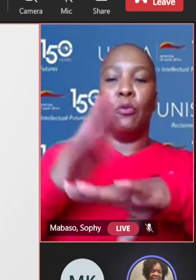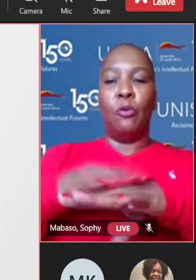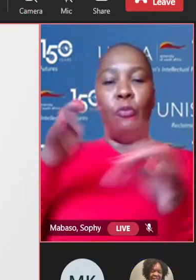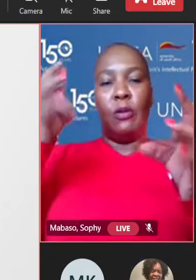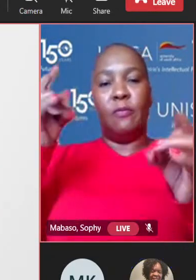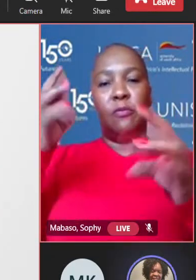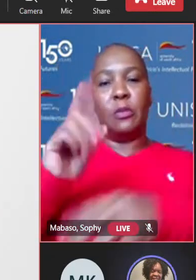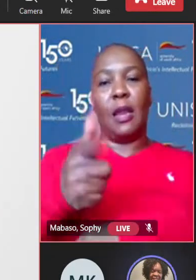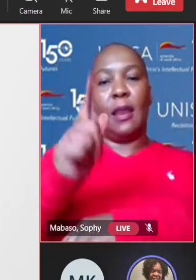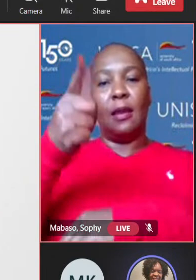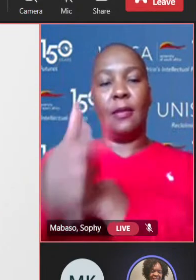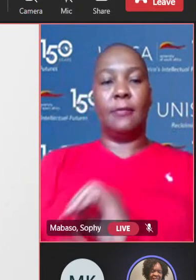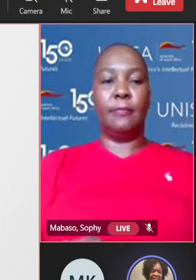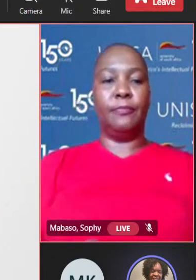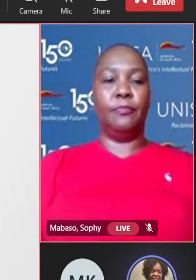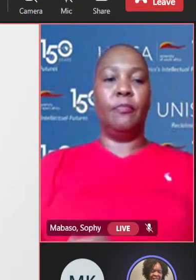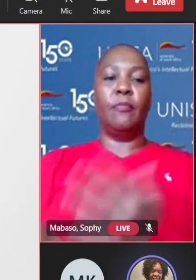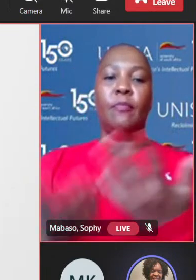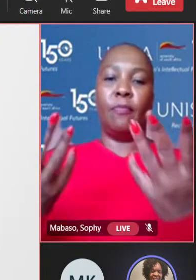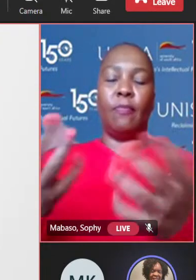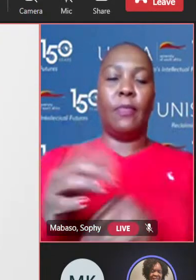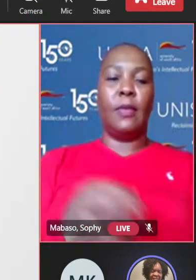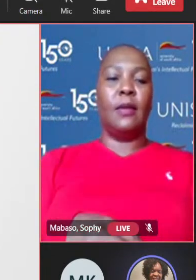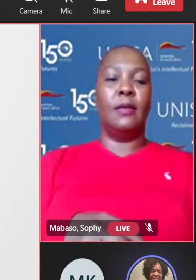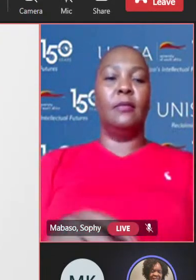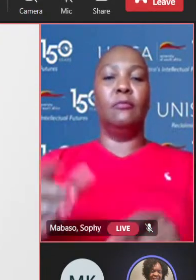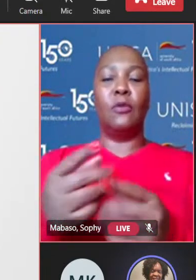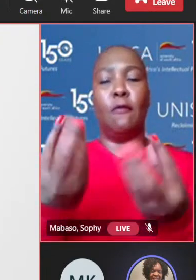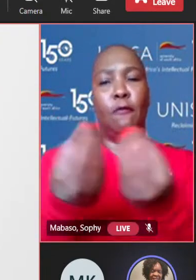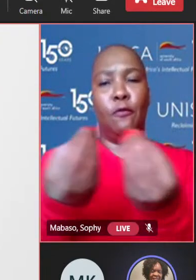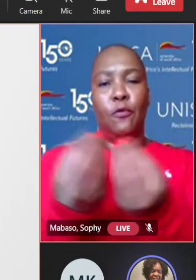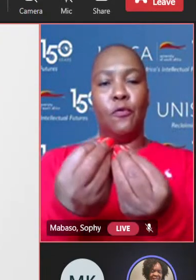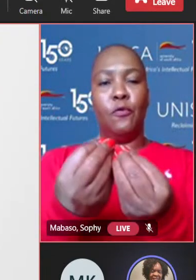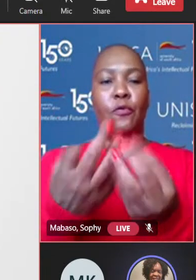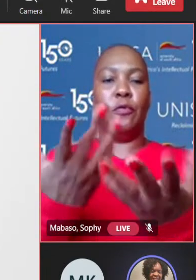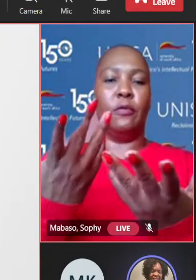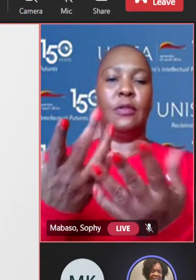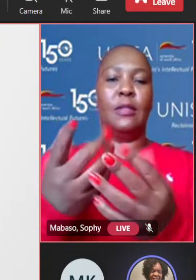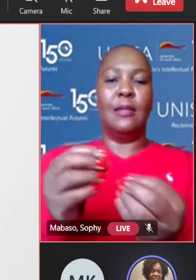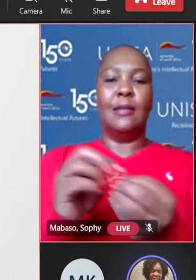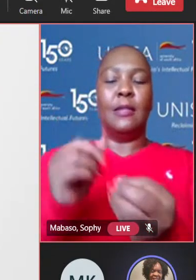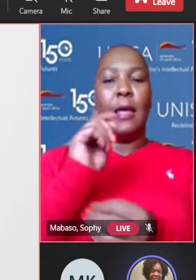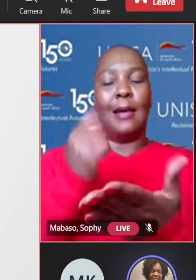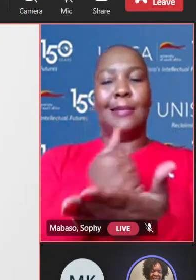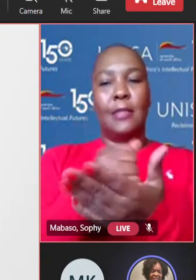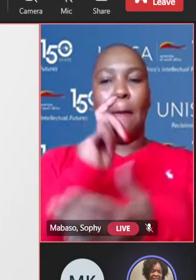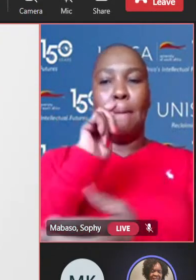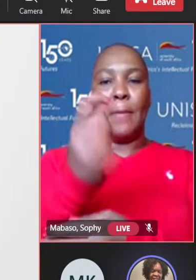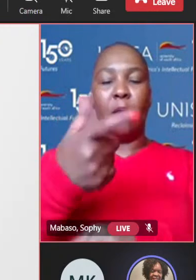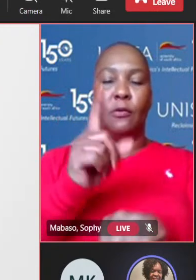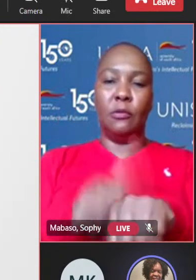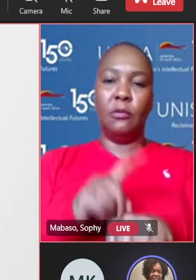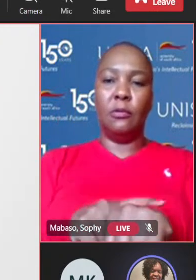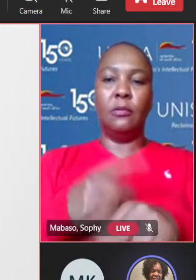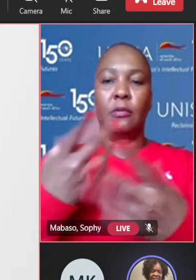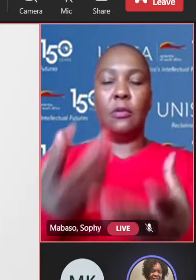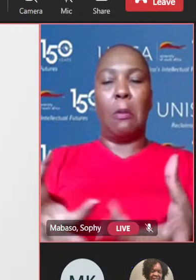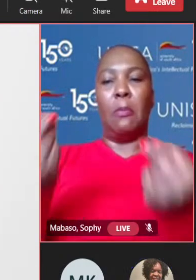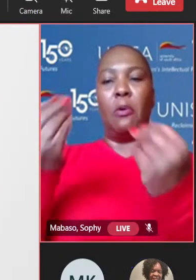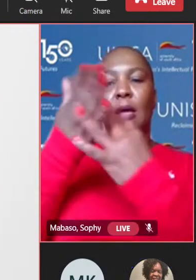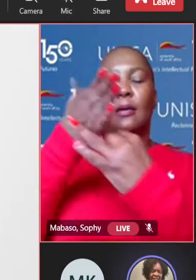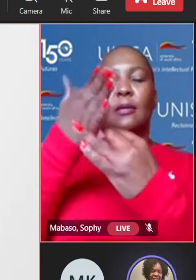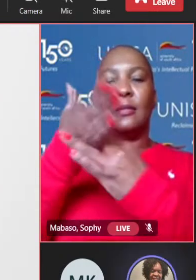stage. Okay, just a few tips. Please register and pay on time so that you can get access to